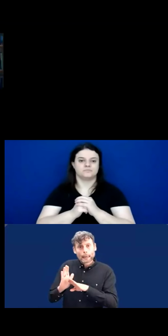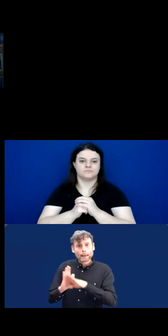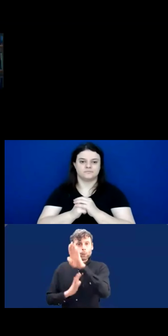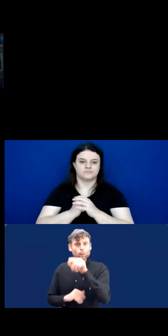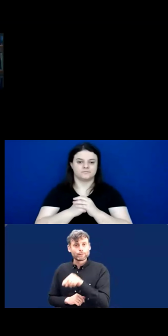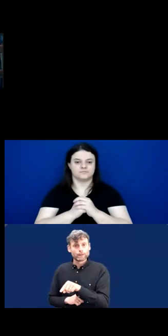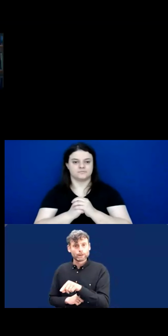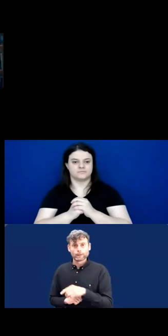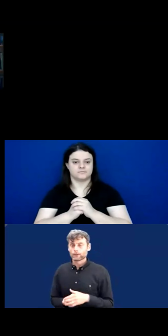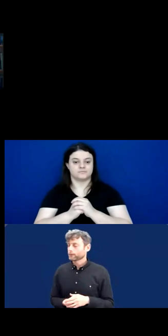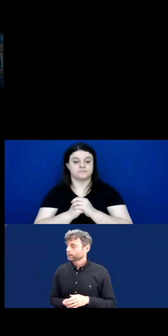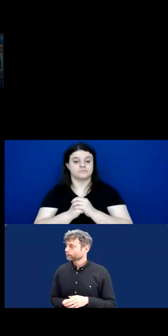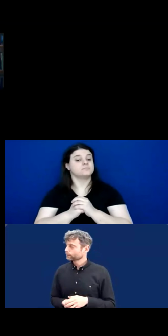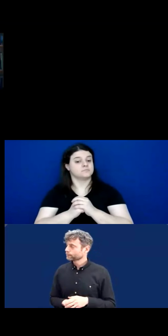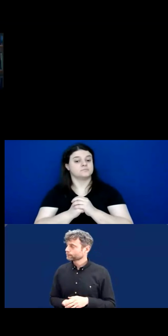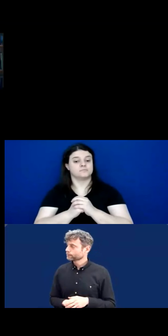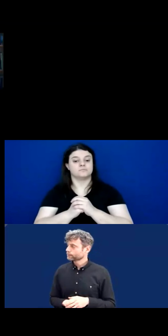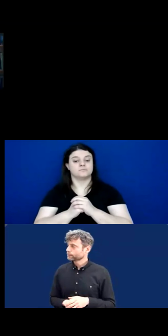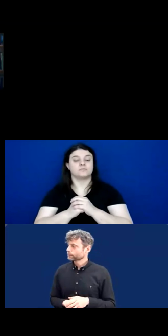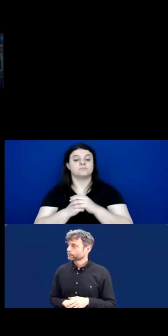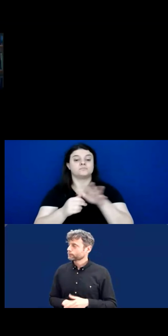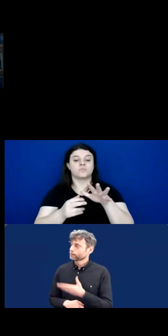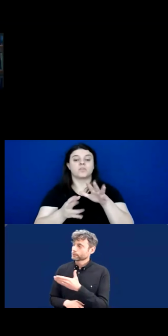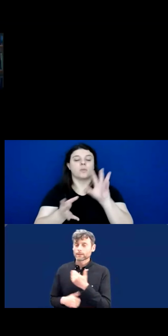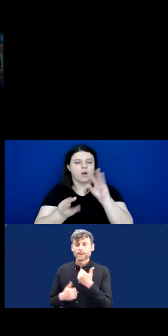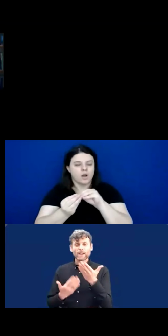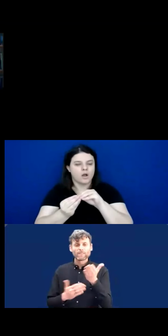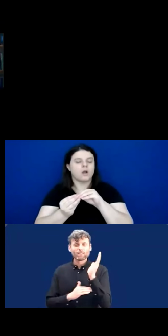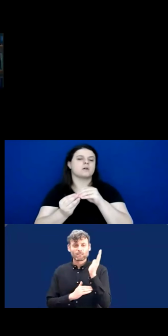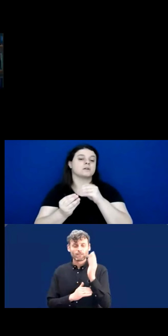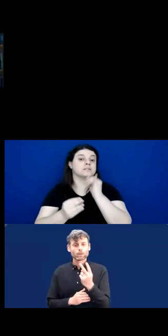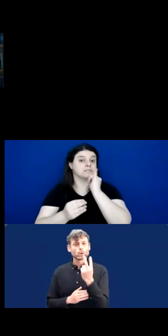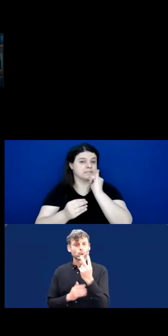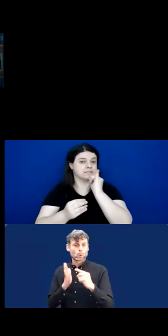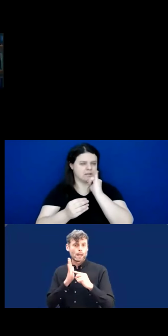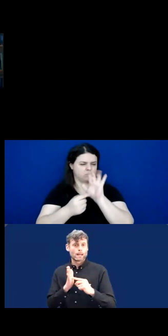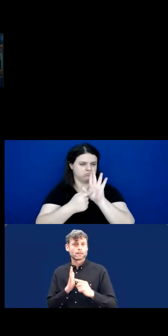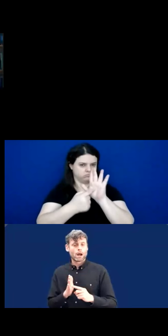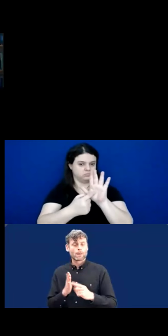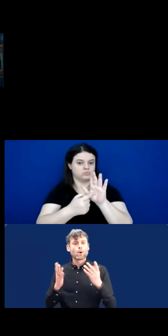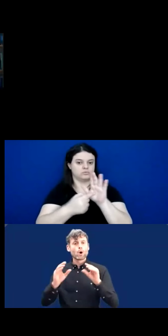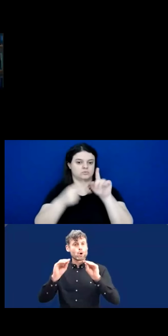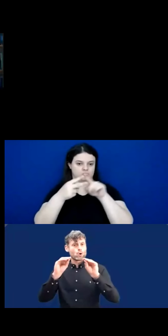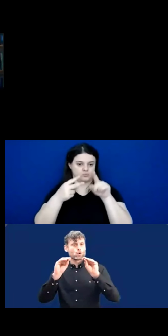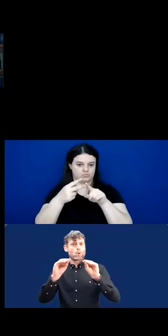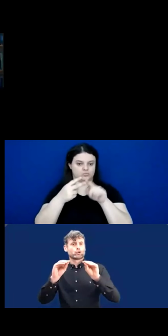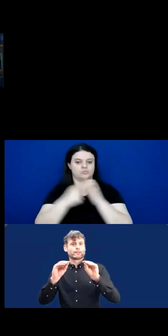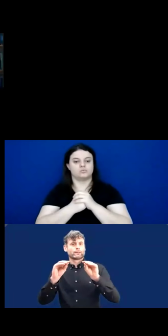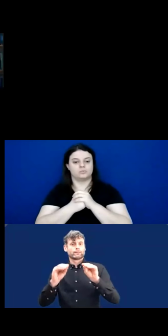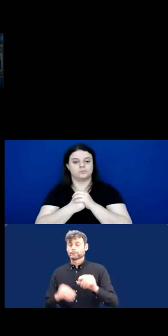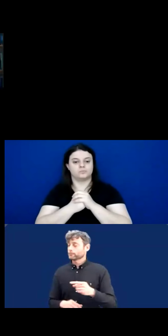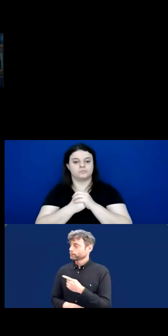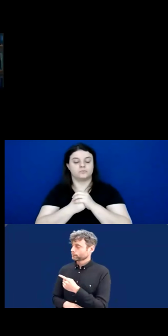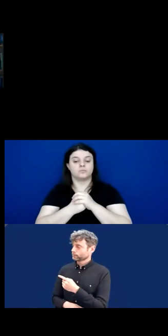To make it a bit more concrete, I give you 2 examples of the content of coaching. For diet 2,